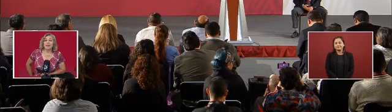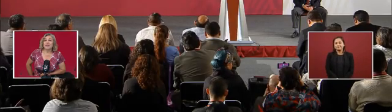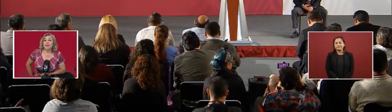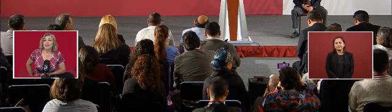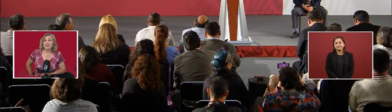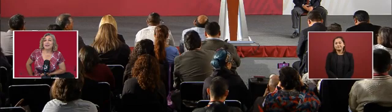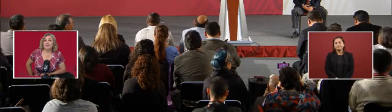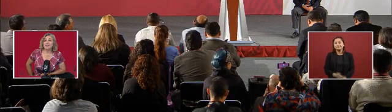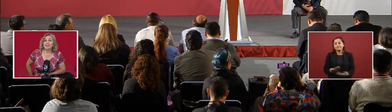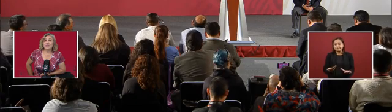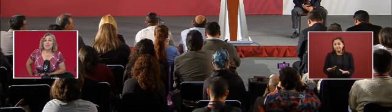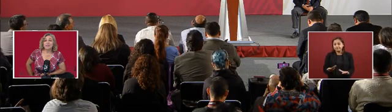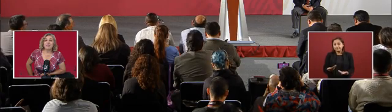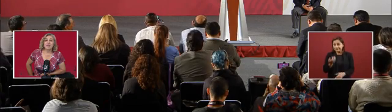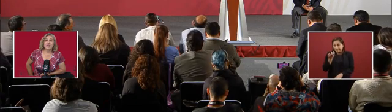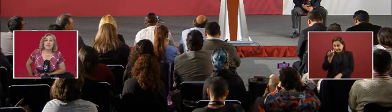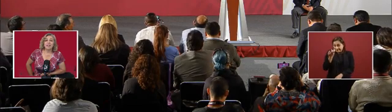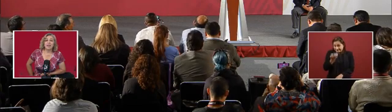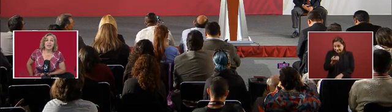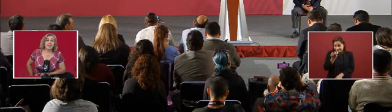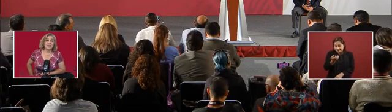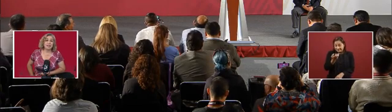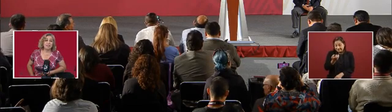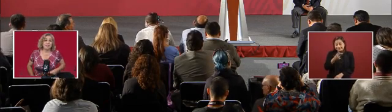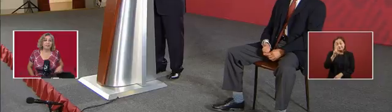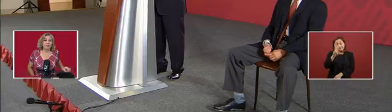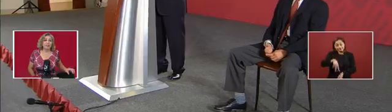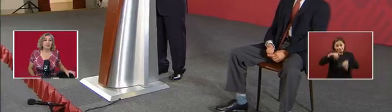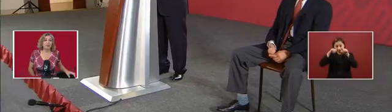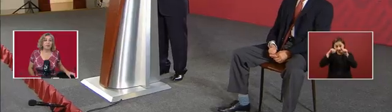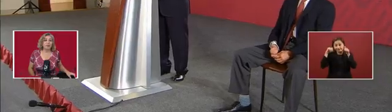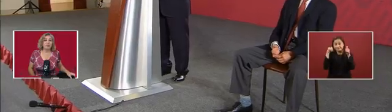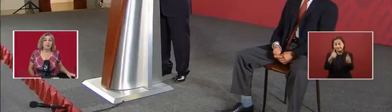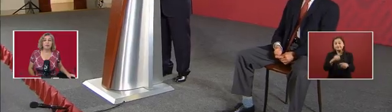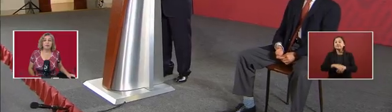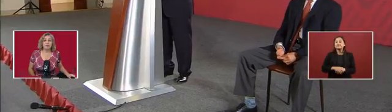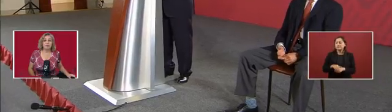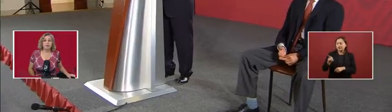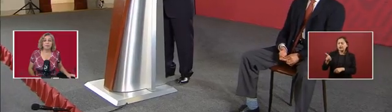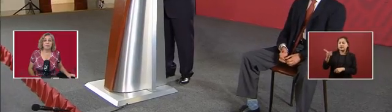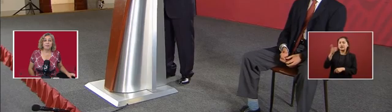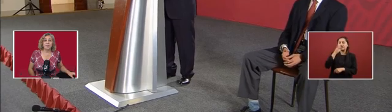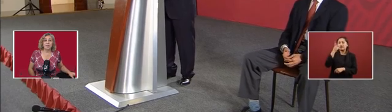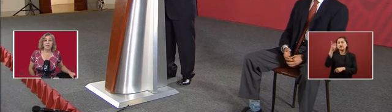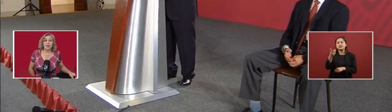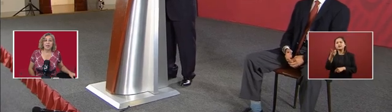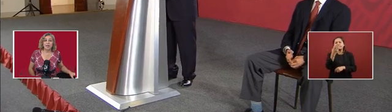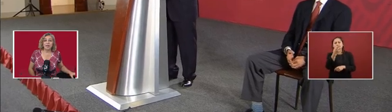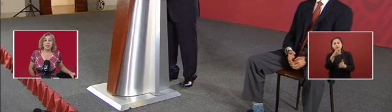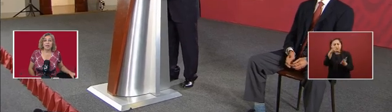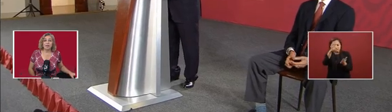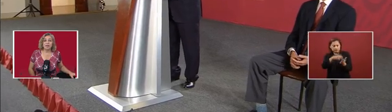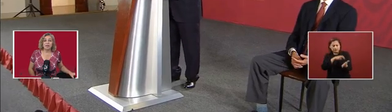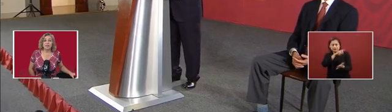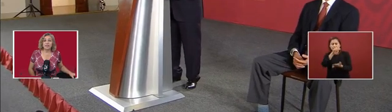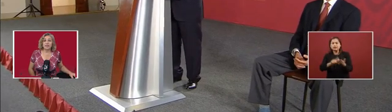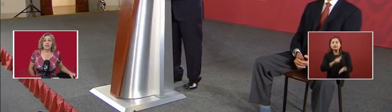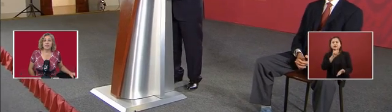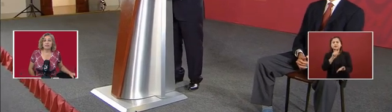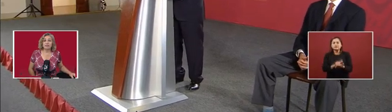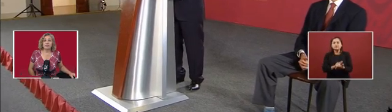or to say al Senado, who I would like to put in the Senate, and these, a cuidar I will